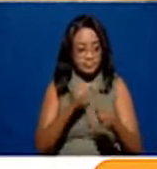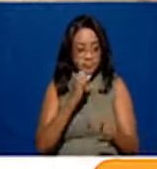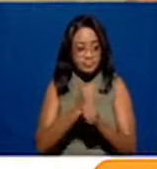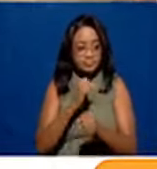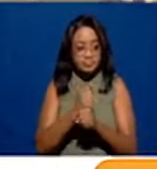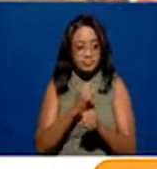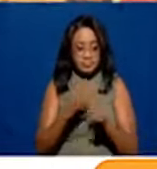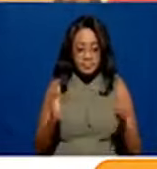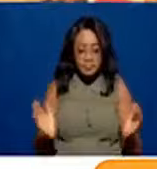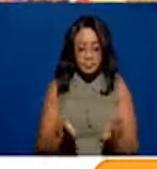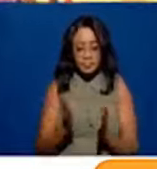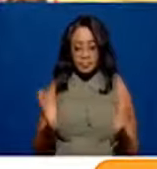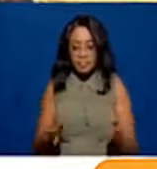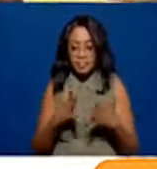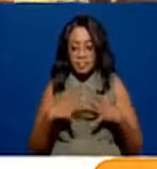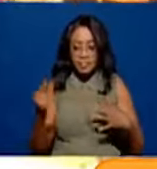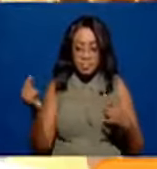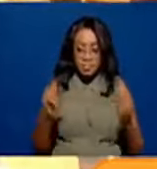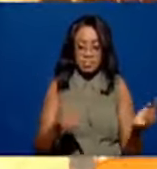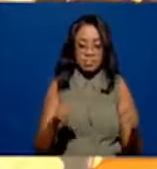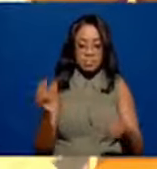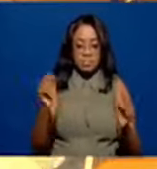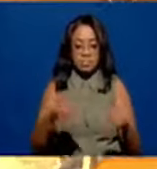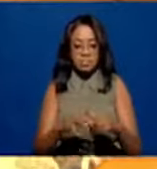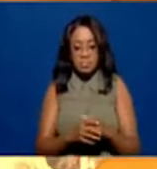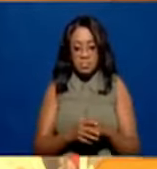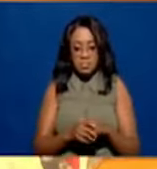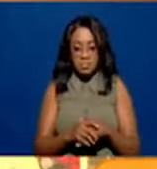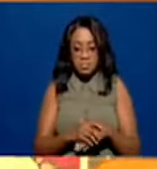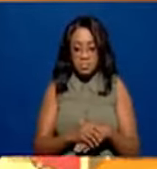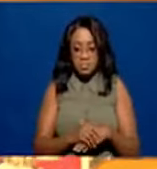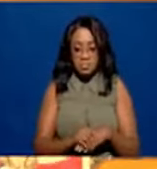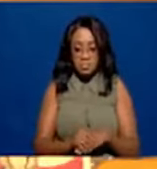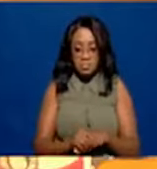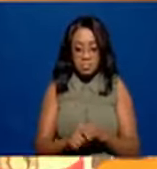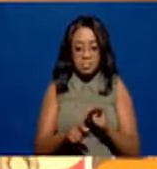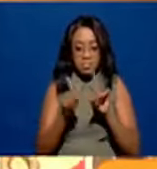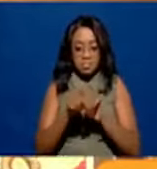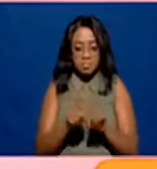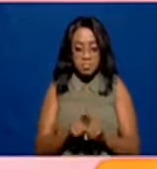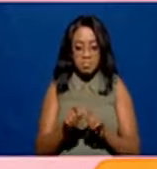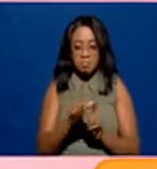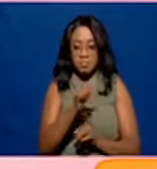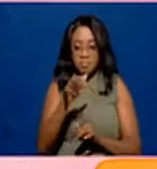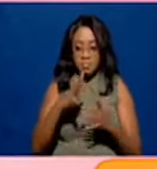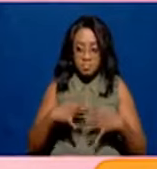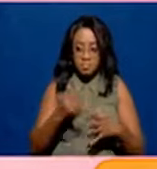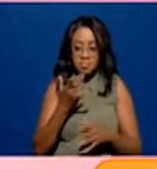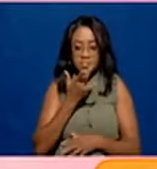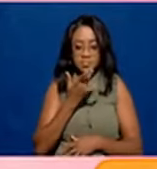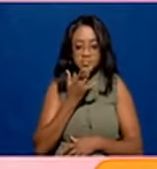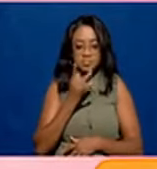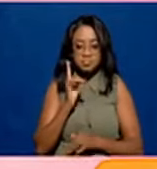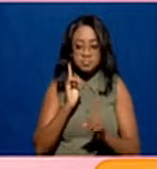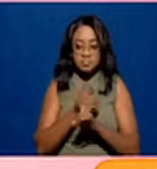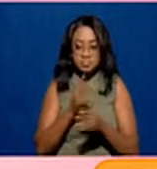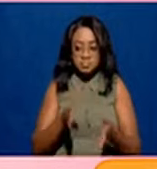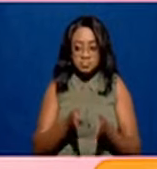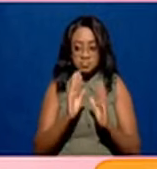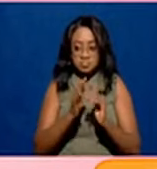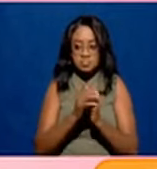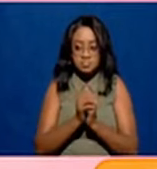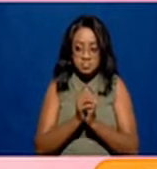formation, serving the needs of emerging groupings, including the new catechumens, who appear to prefer a different way